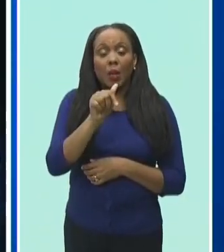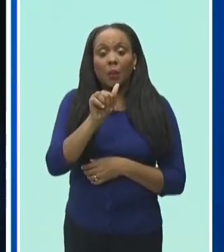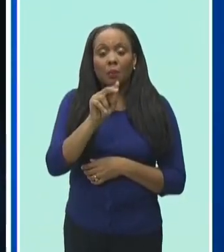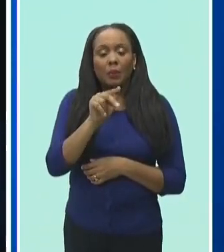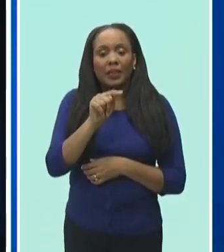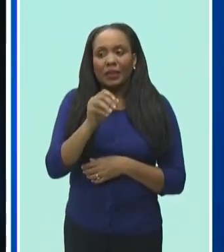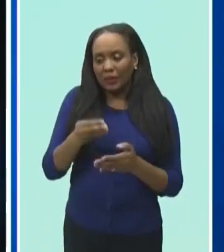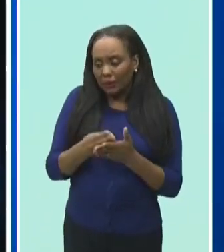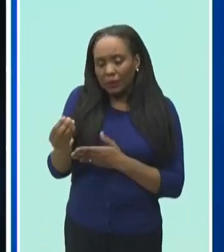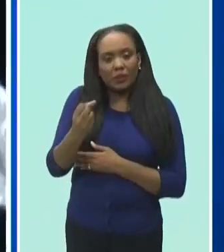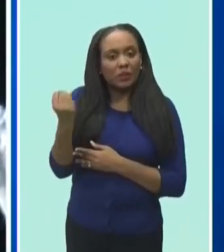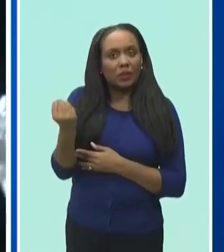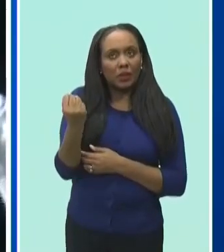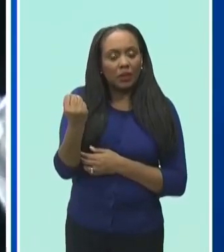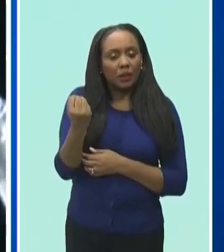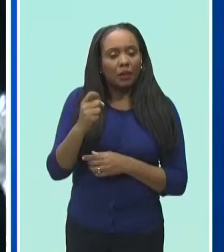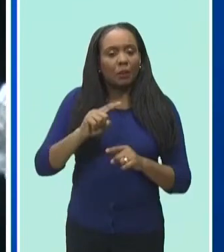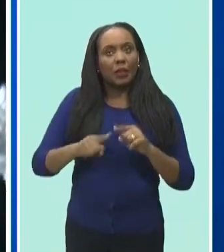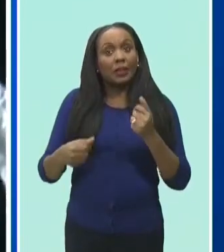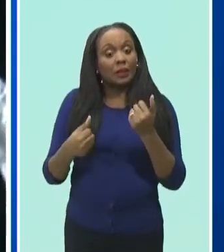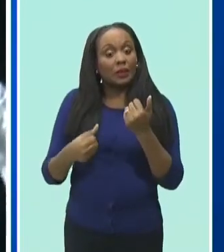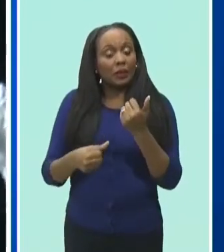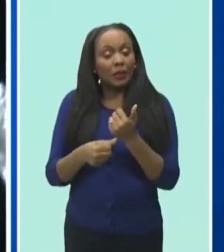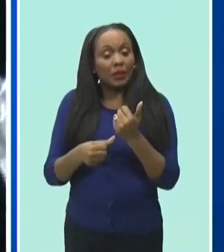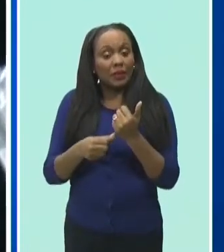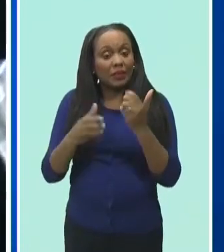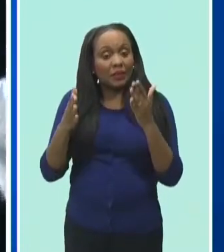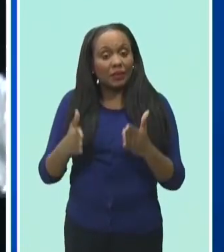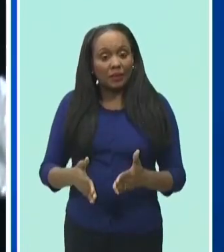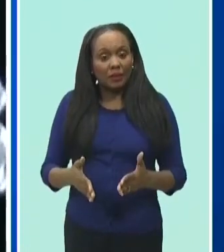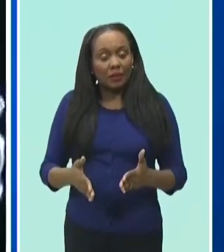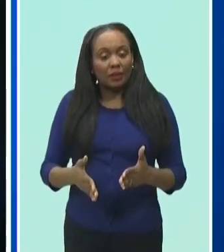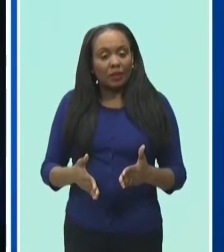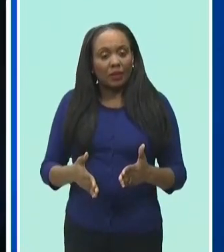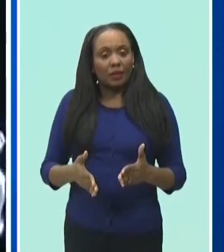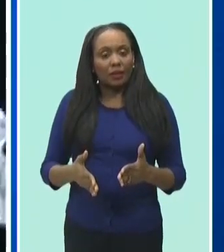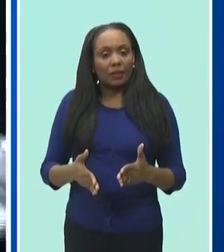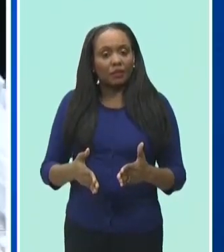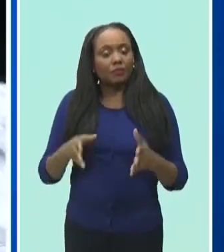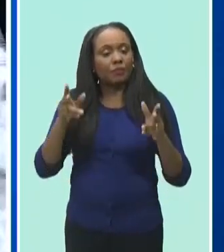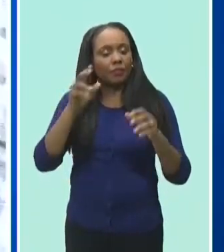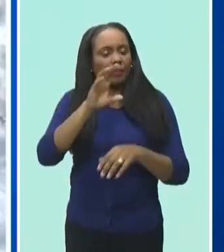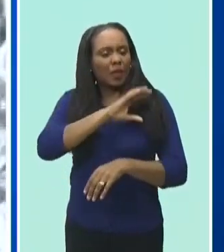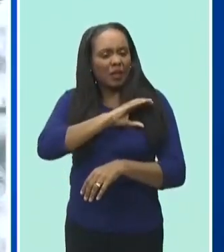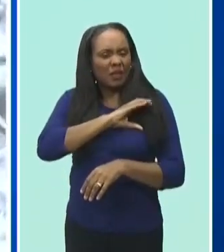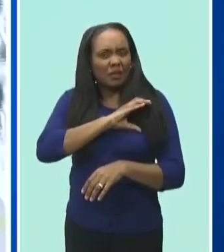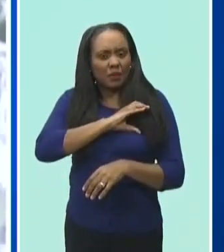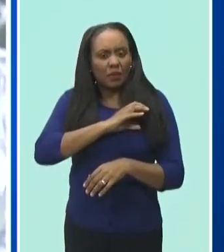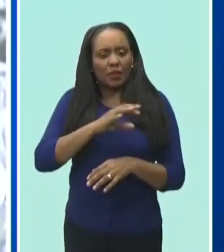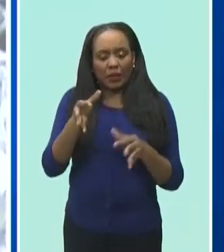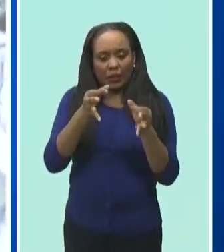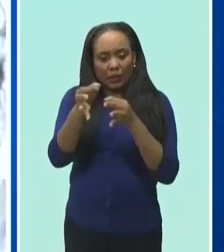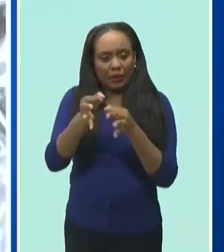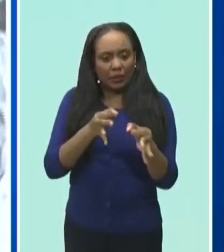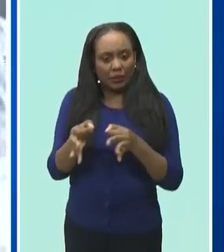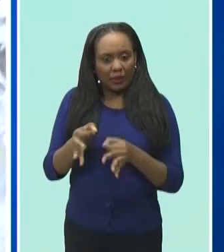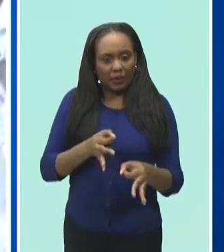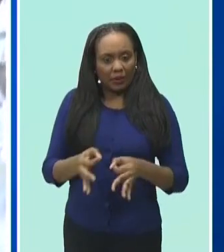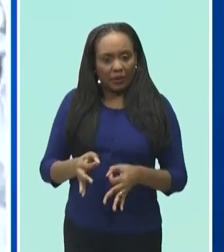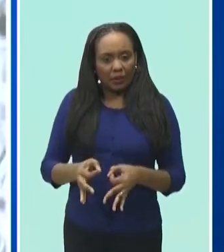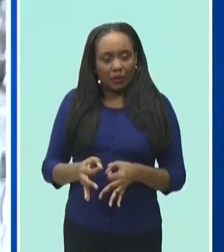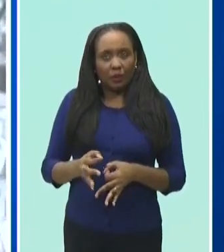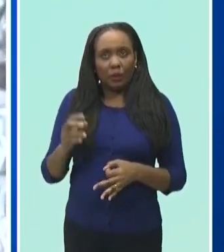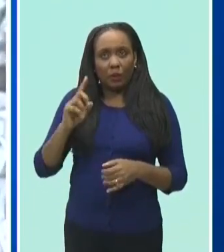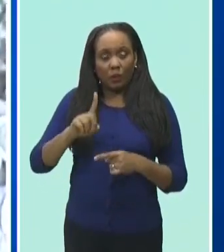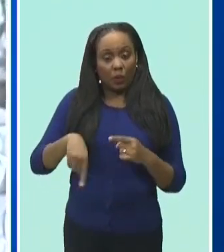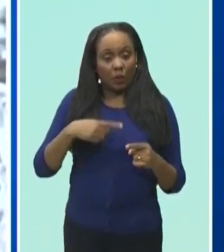Saturday. Assistant Supervisor within the Pretty Larceny Task Force, Constable Wayne Frank, explained to GBN that it was only